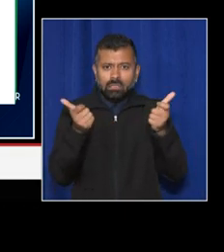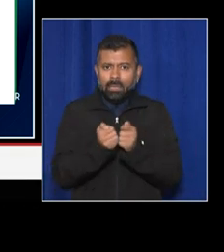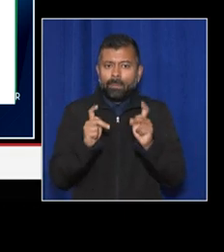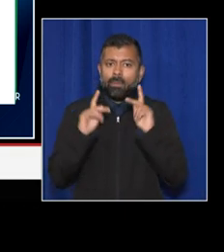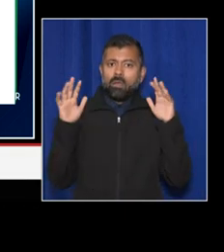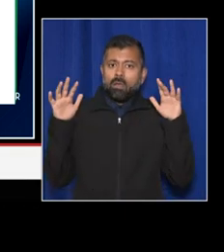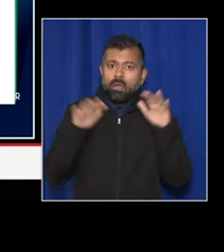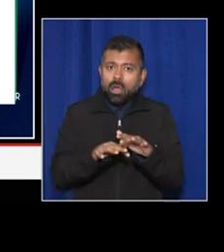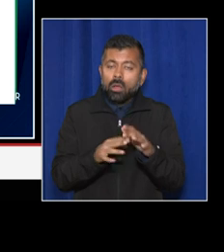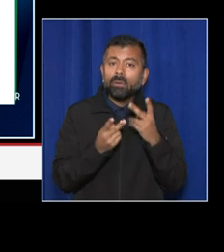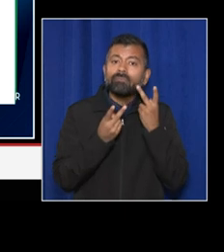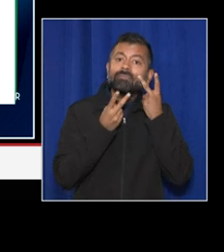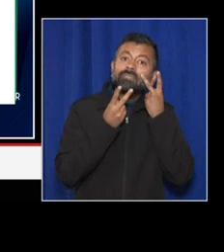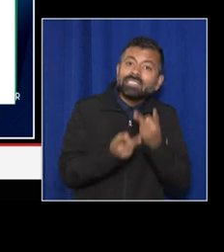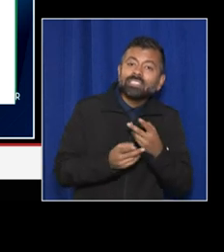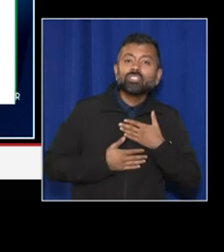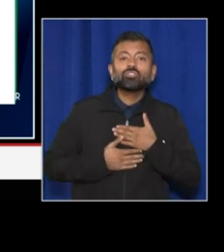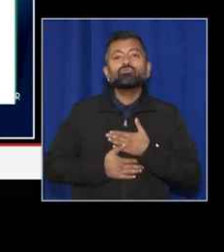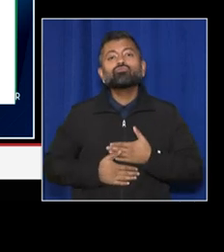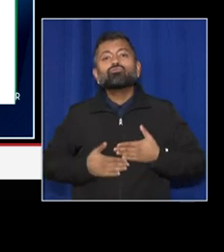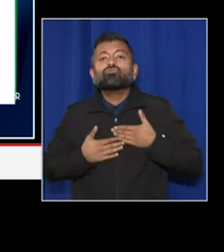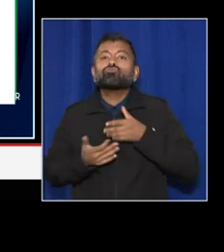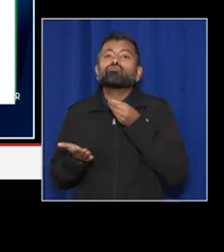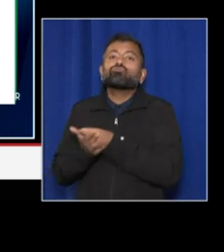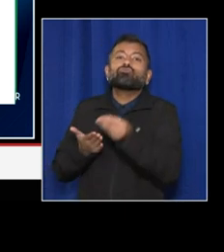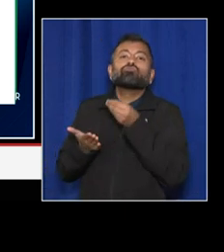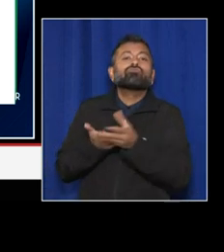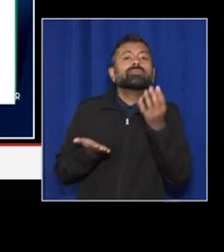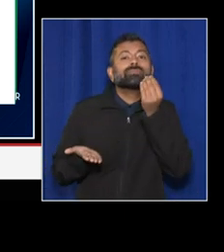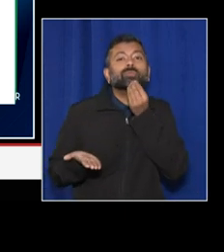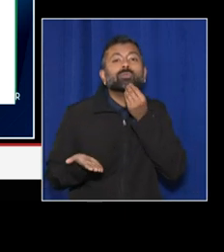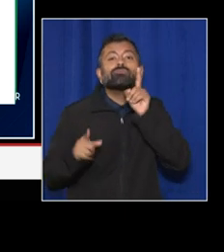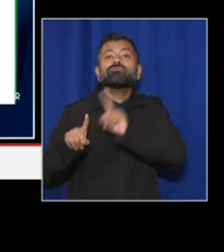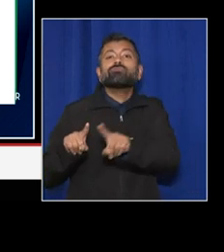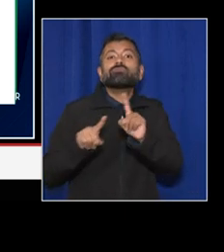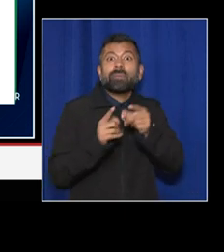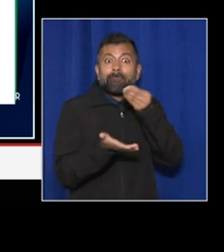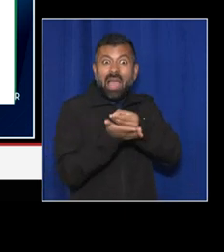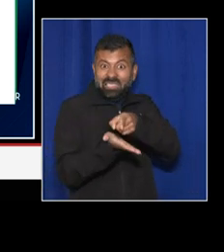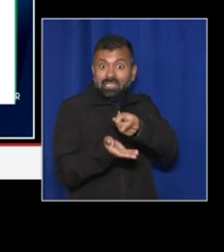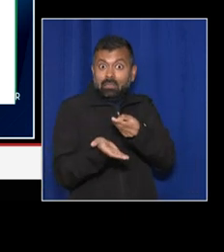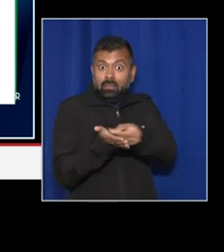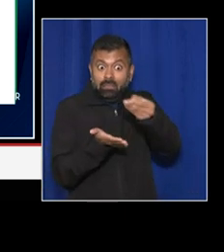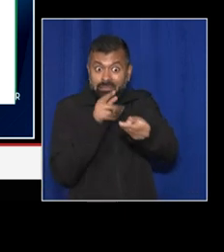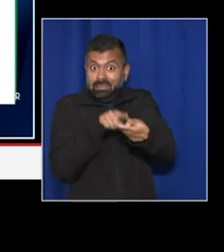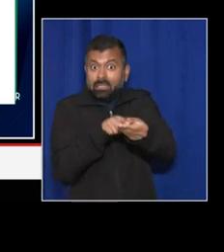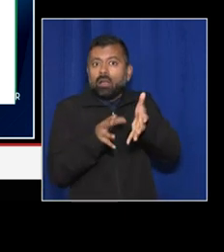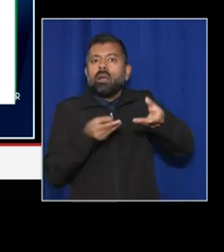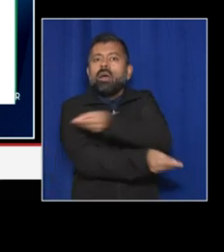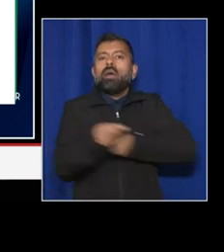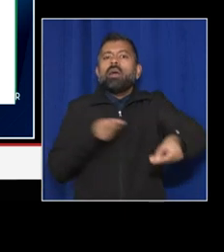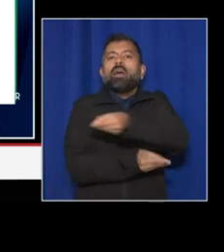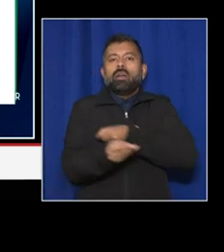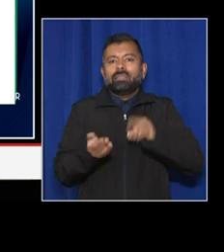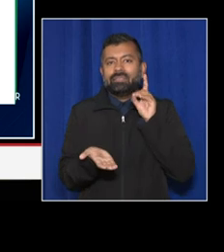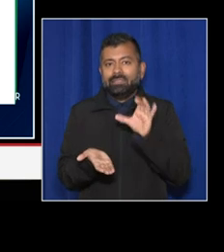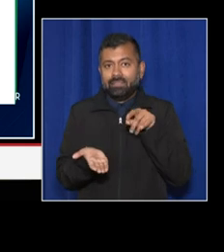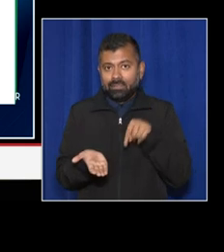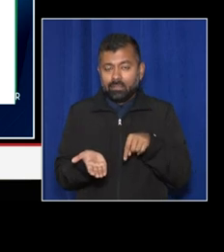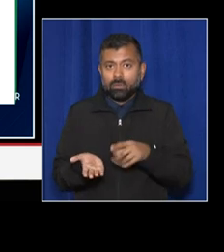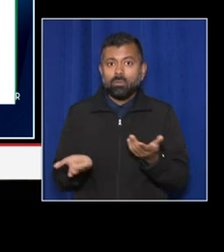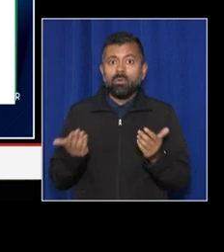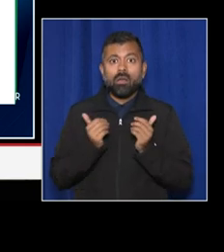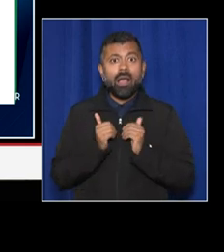you can see from the 2024 numbers, we started to see those things change. What could change between the